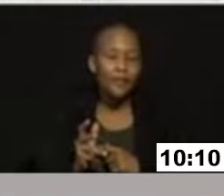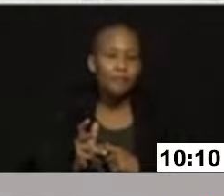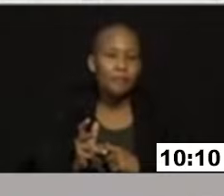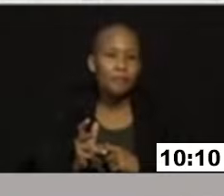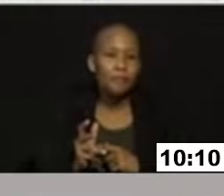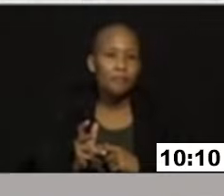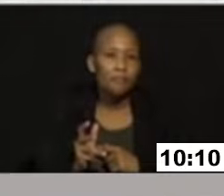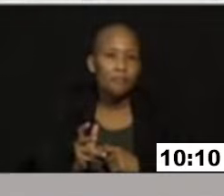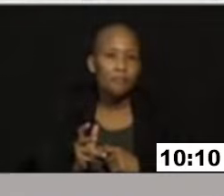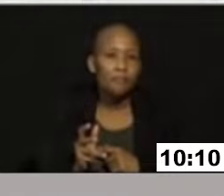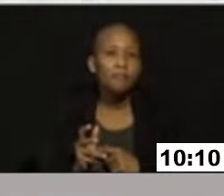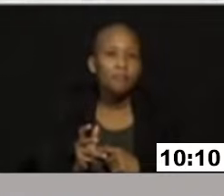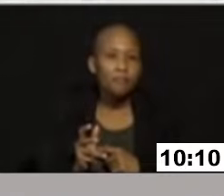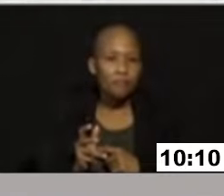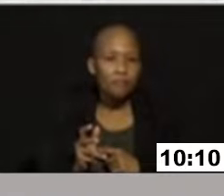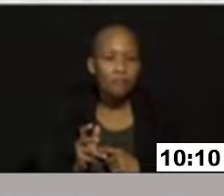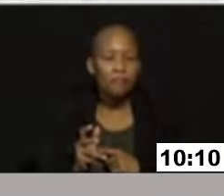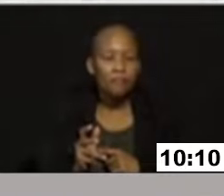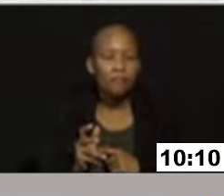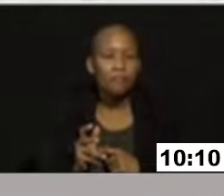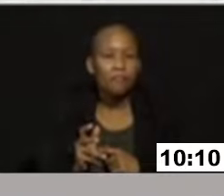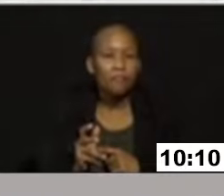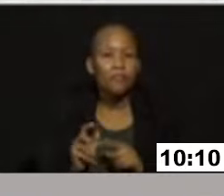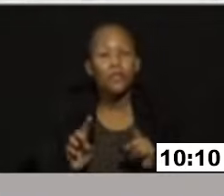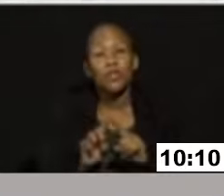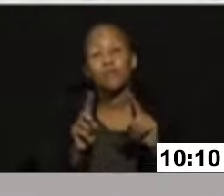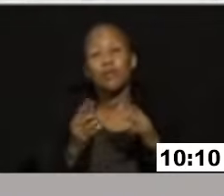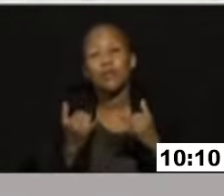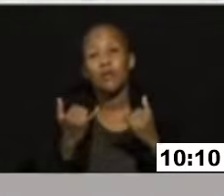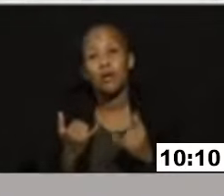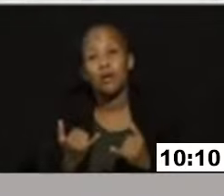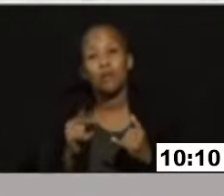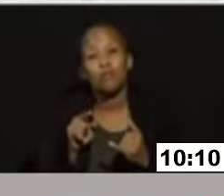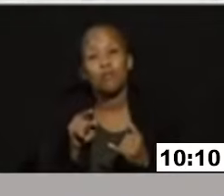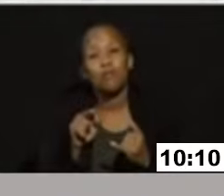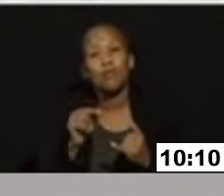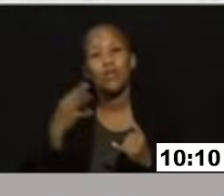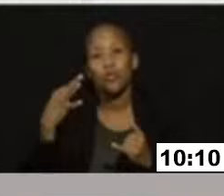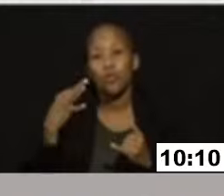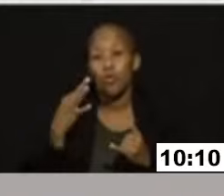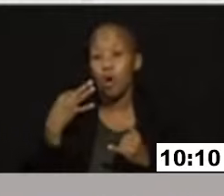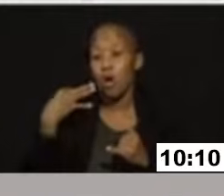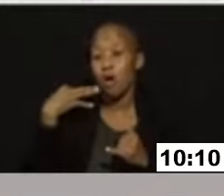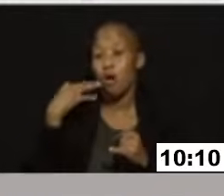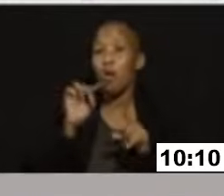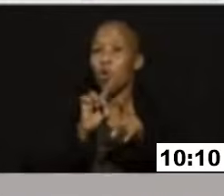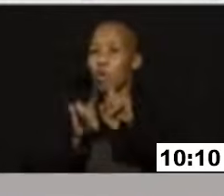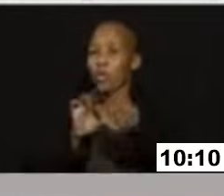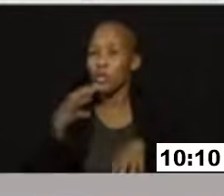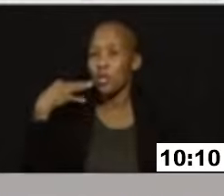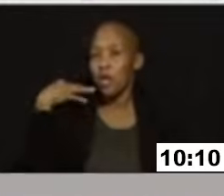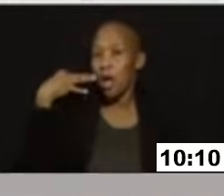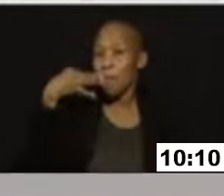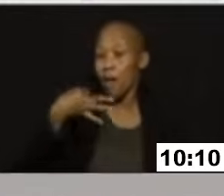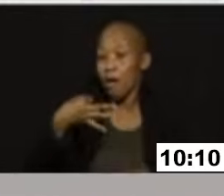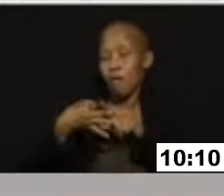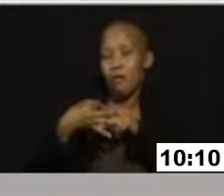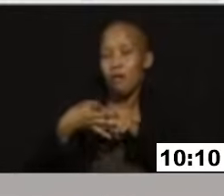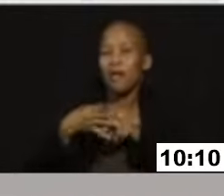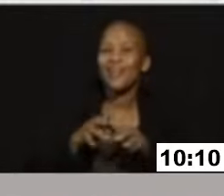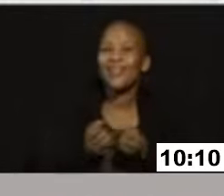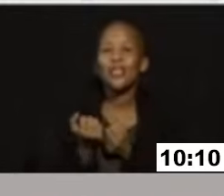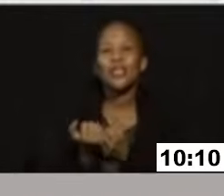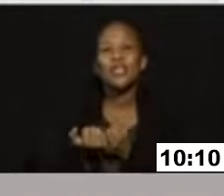our own lingo, but the locus standi to apply to cross-examine is only given